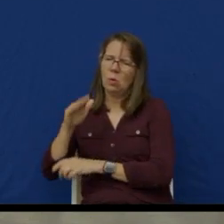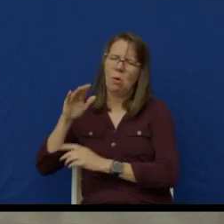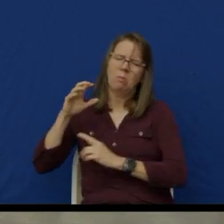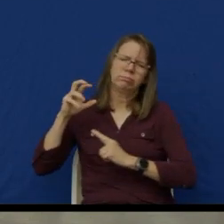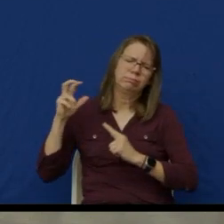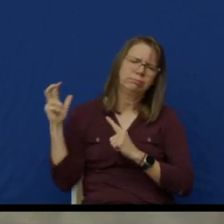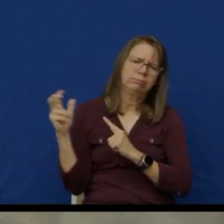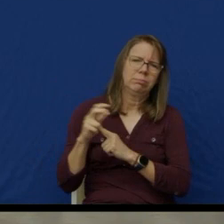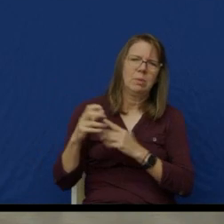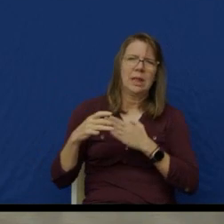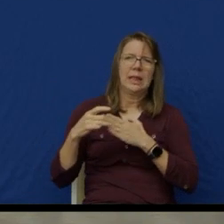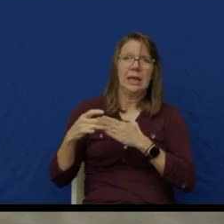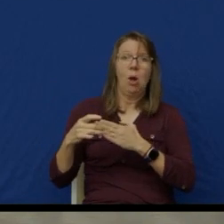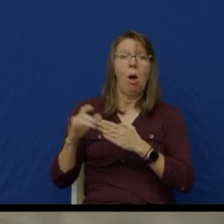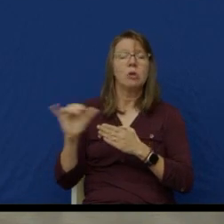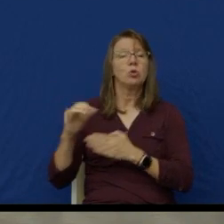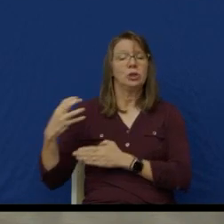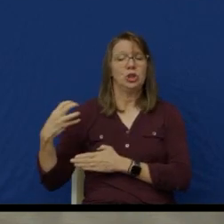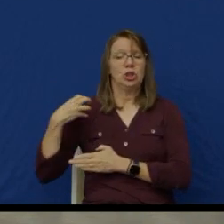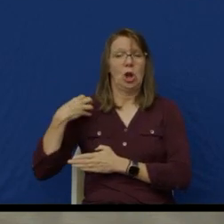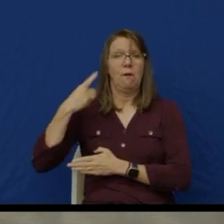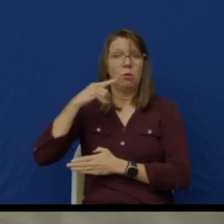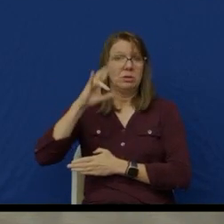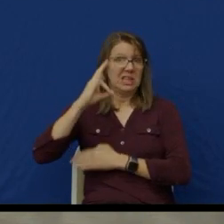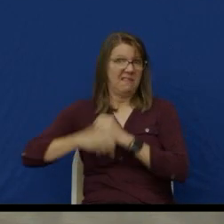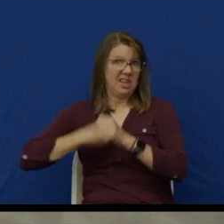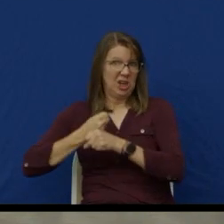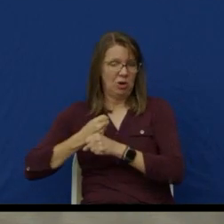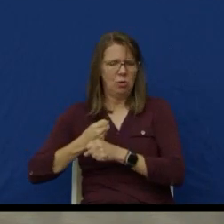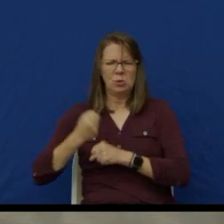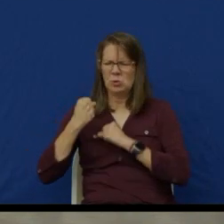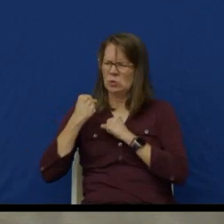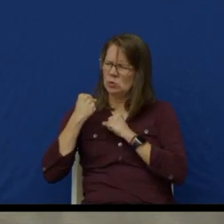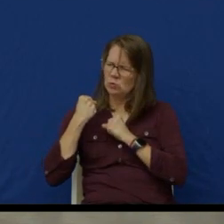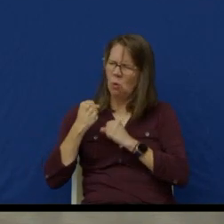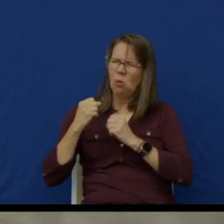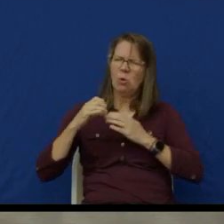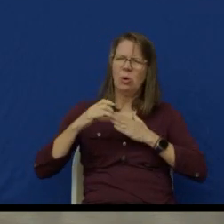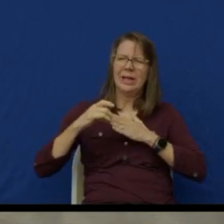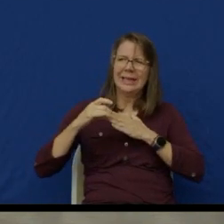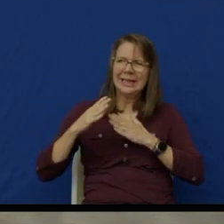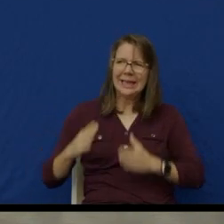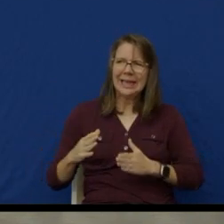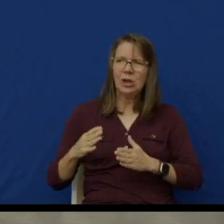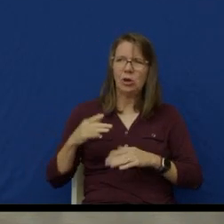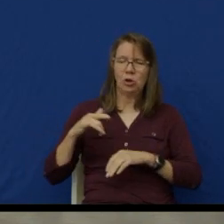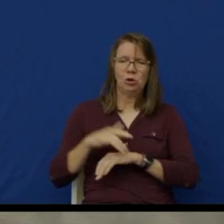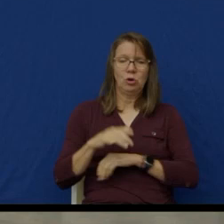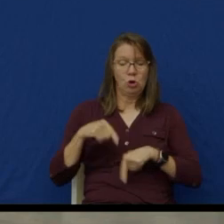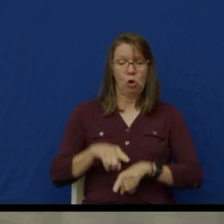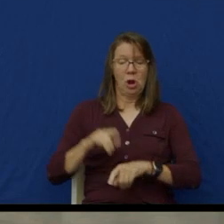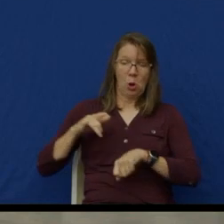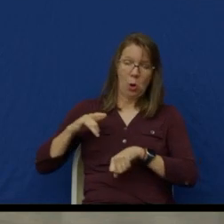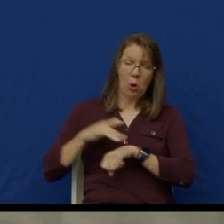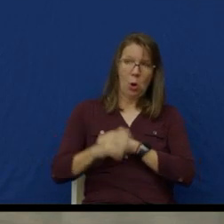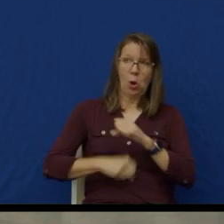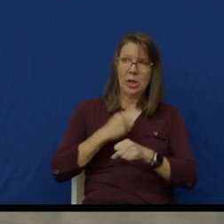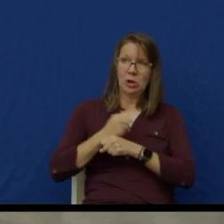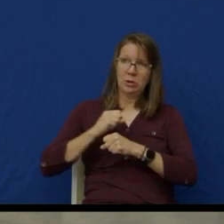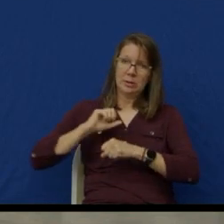chair for 7 years. He was a strong leader in the fundamental early years of implementing Kentucky's